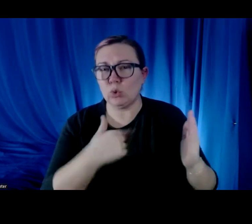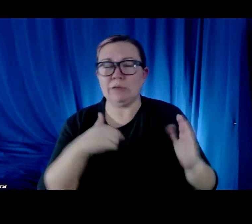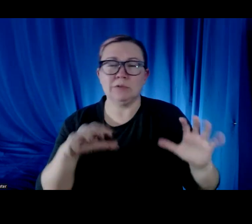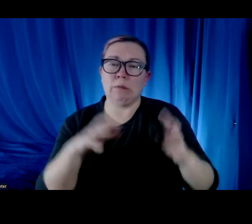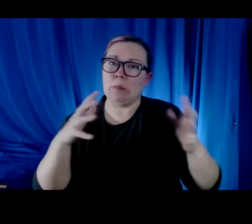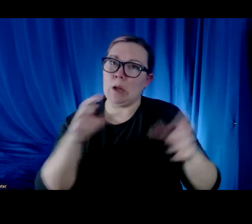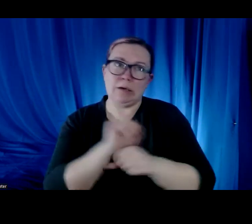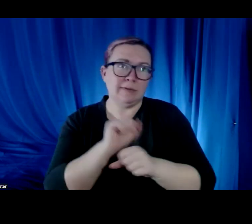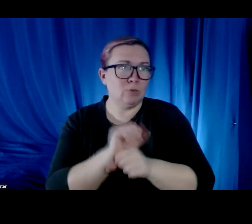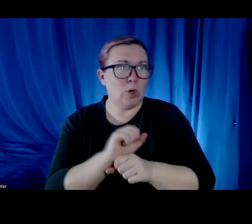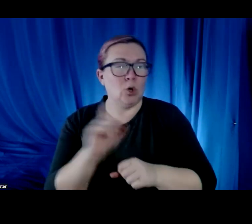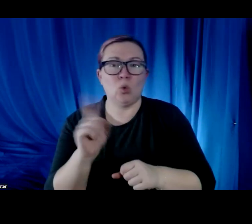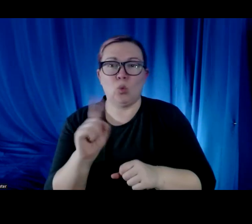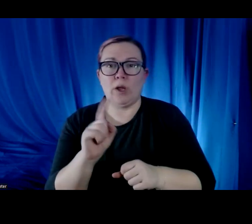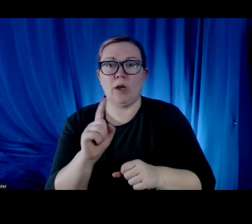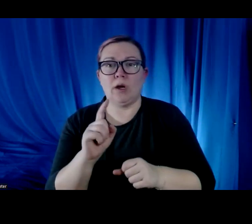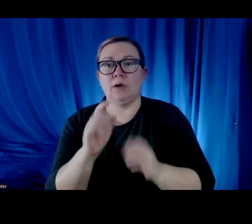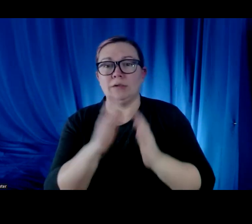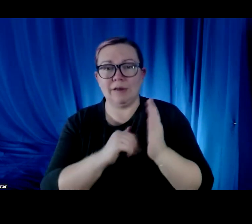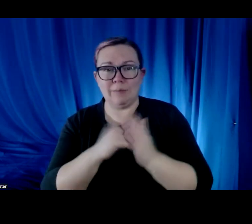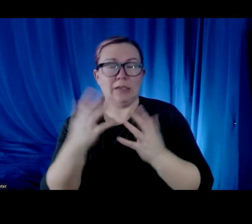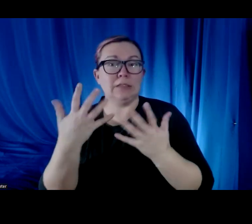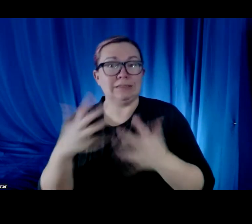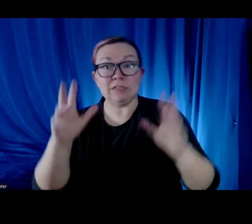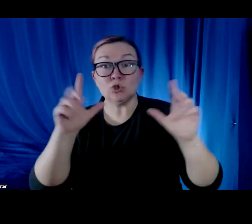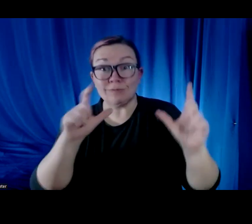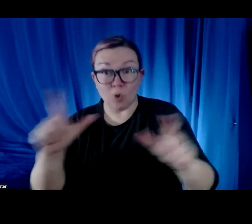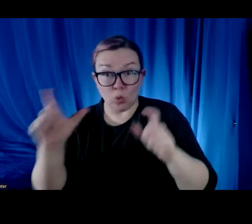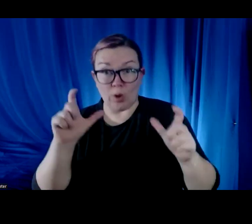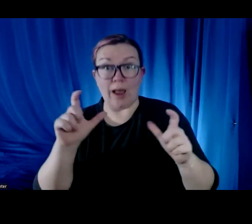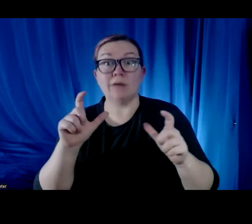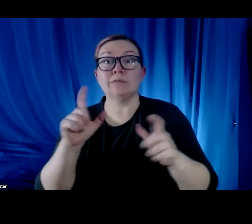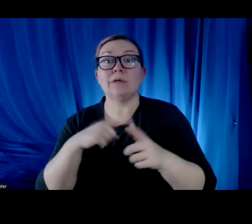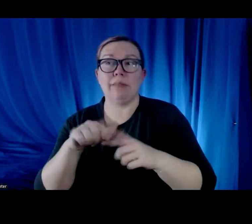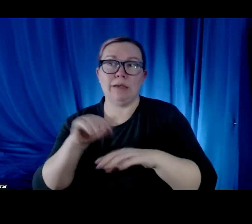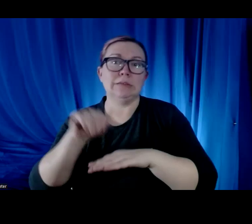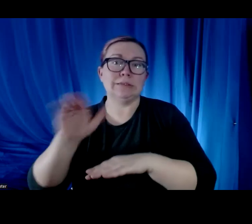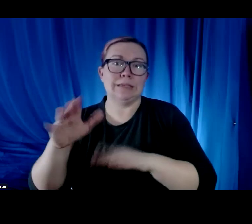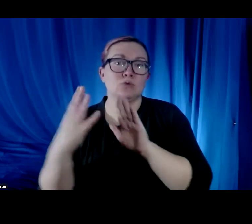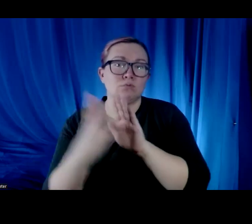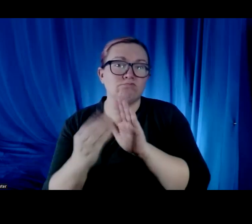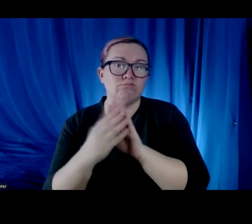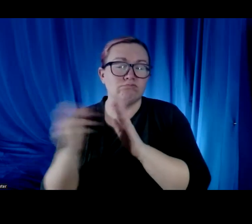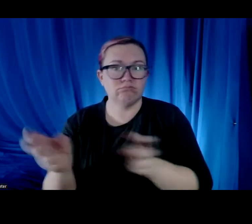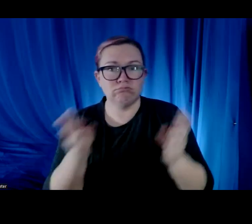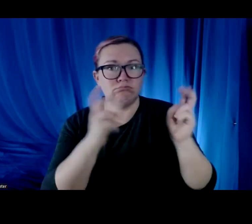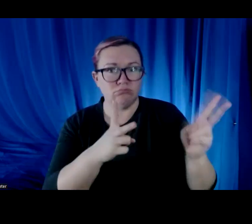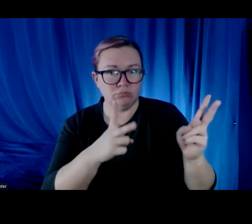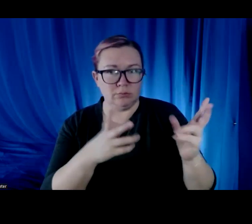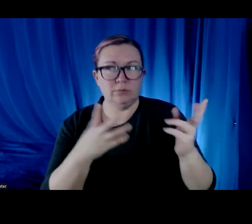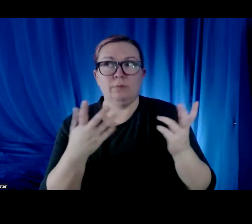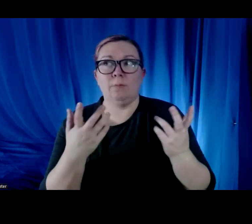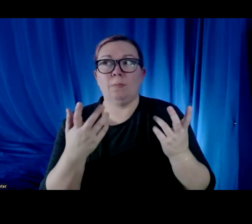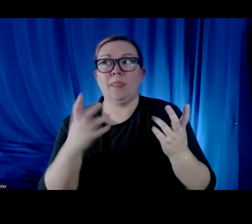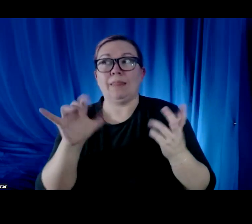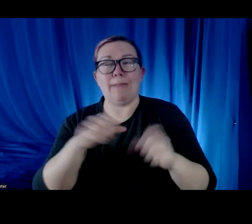get my paintings photographed and then do reproductions. And it does make